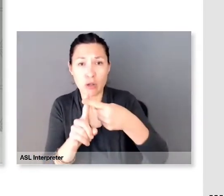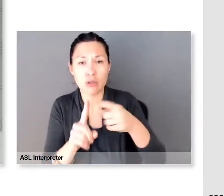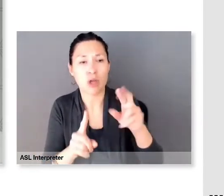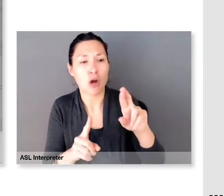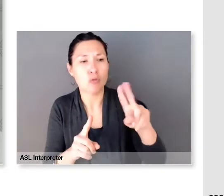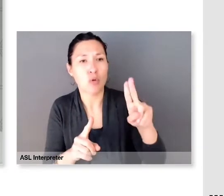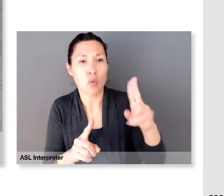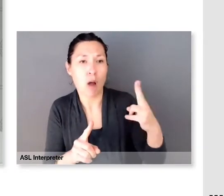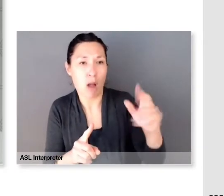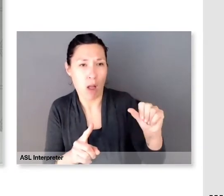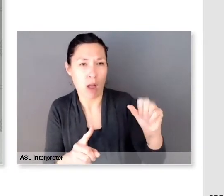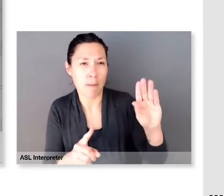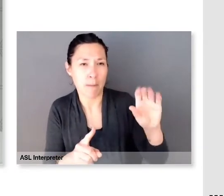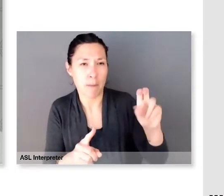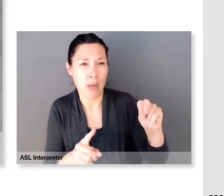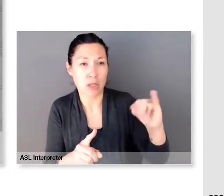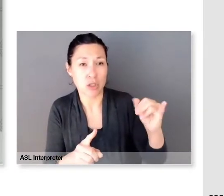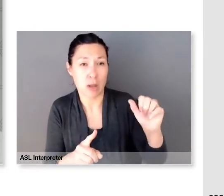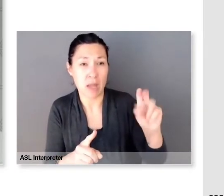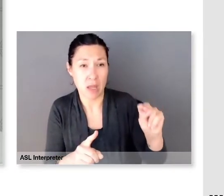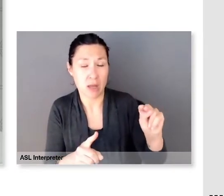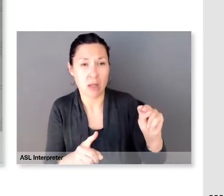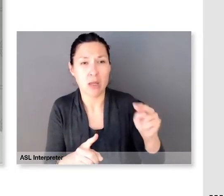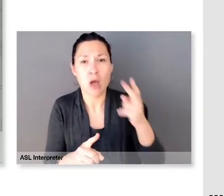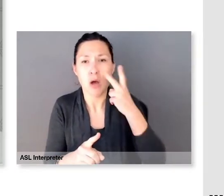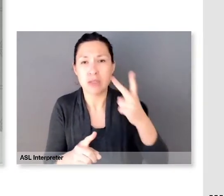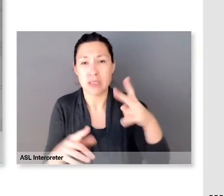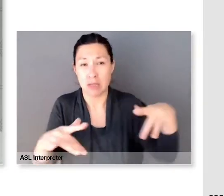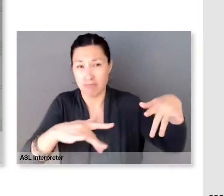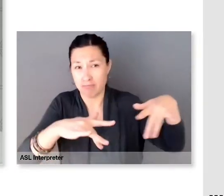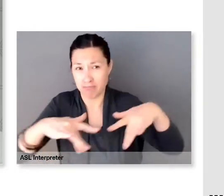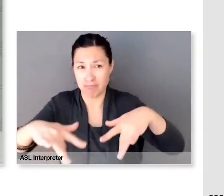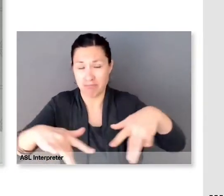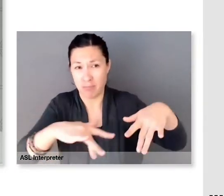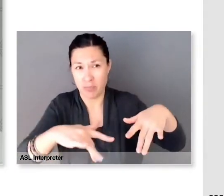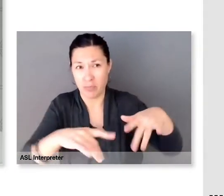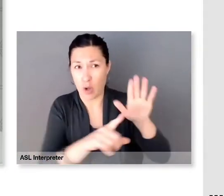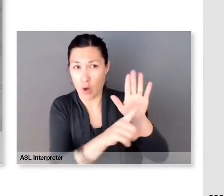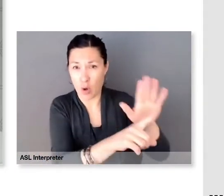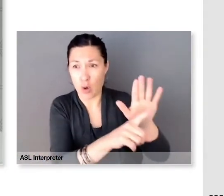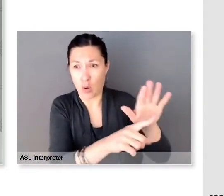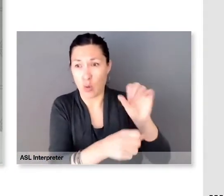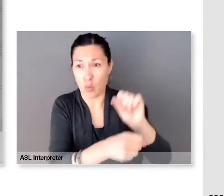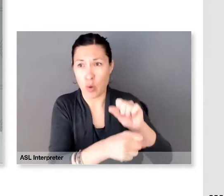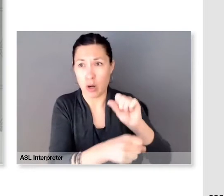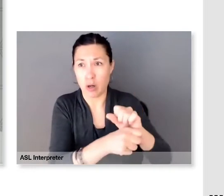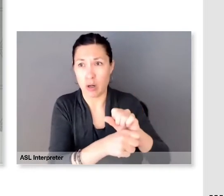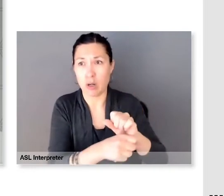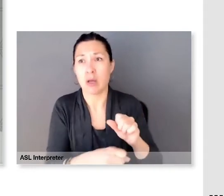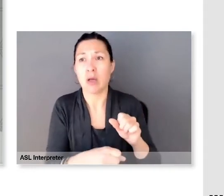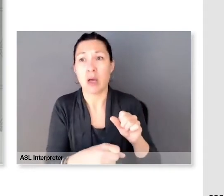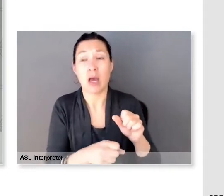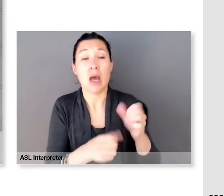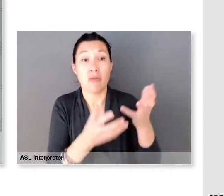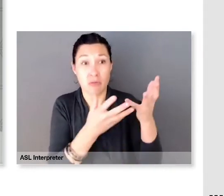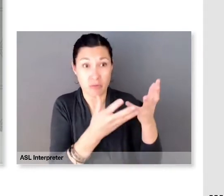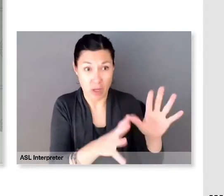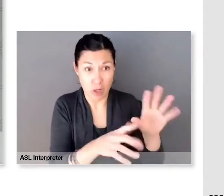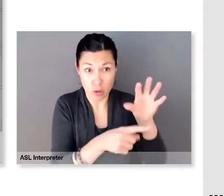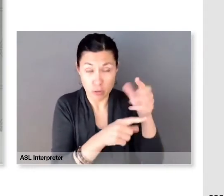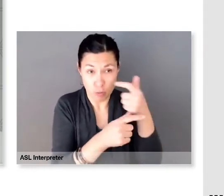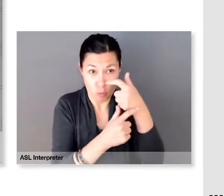Benjamin. You will see a recorded video of her speaking, and afterwards we'll return for a few